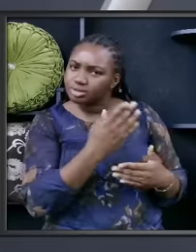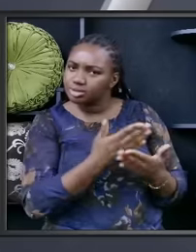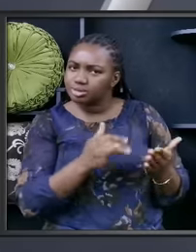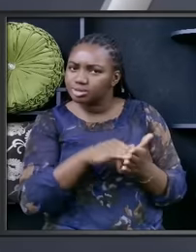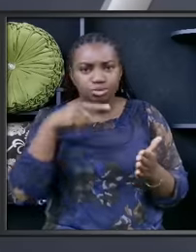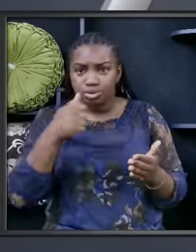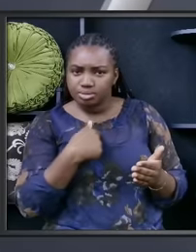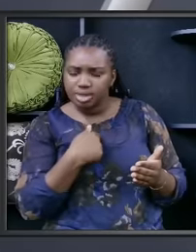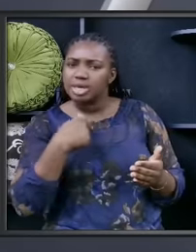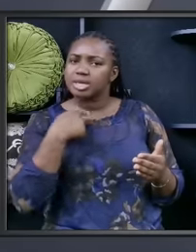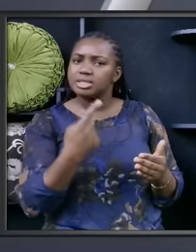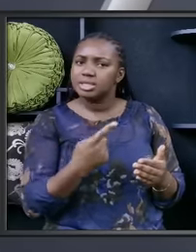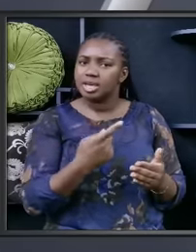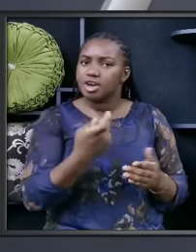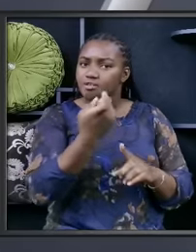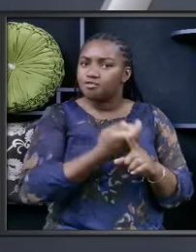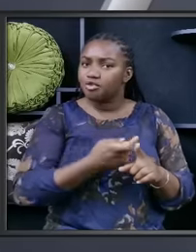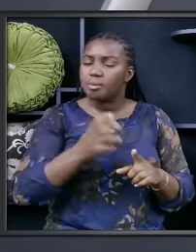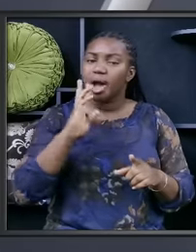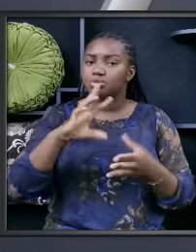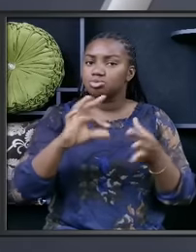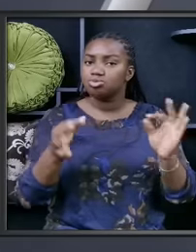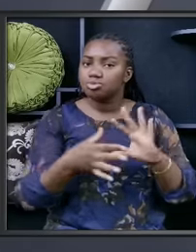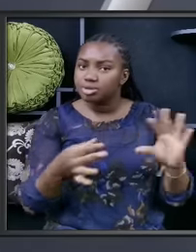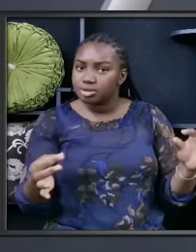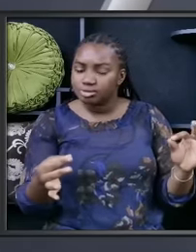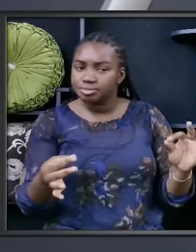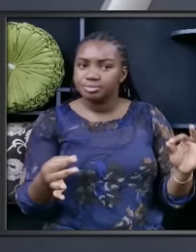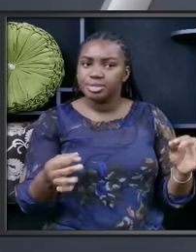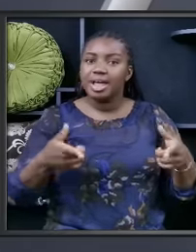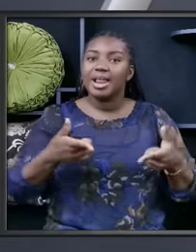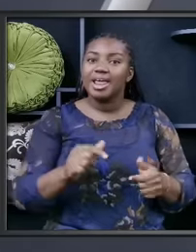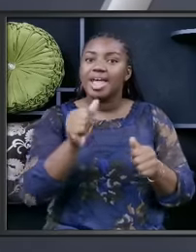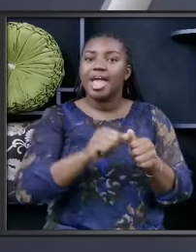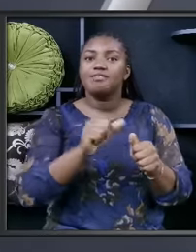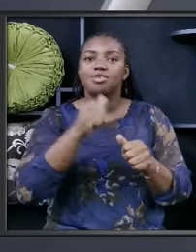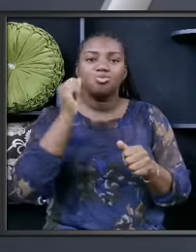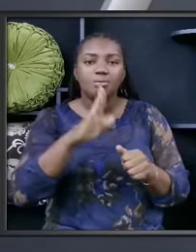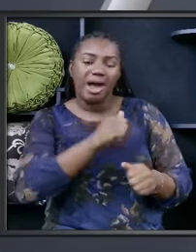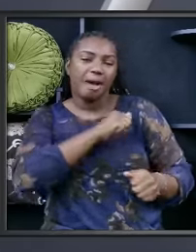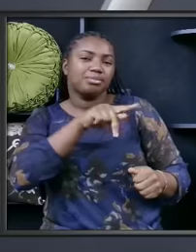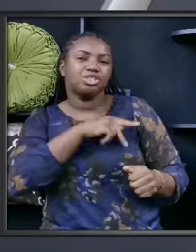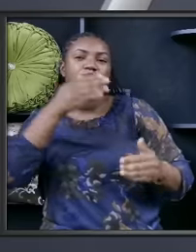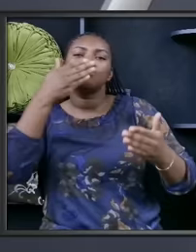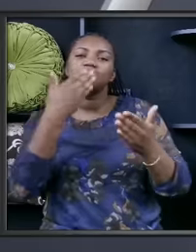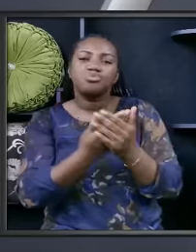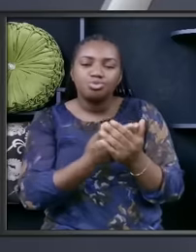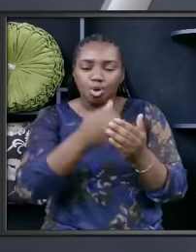Saida Austin, he said from her story, let every woman appreciate good